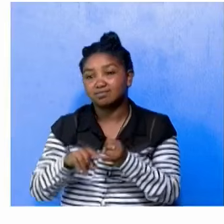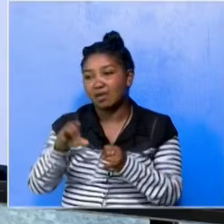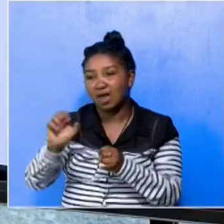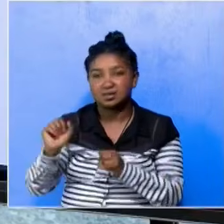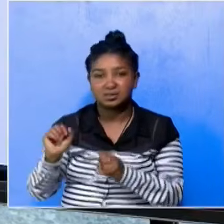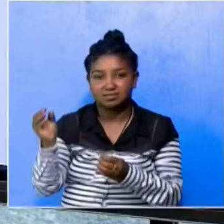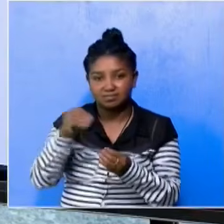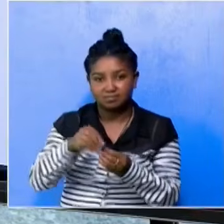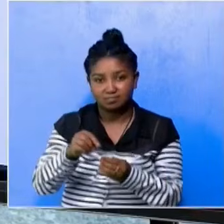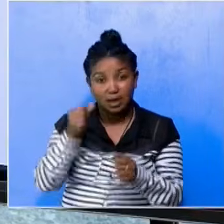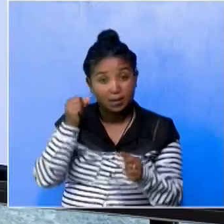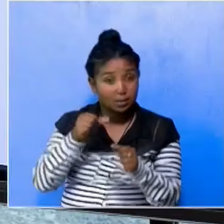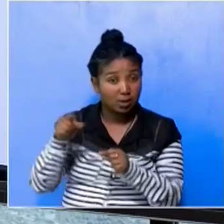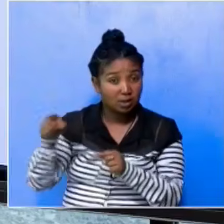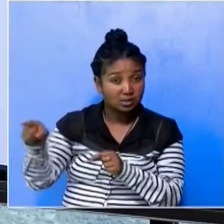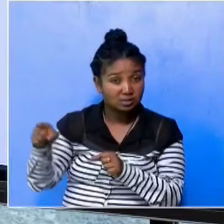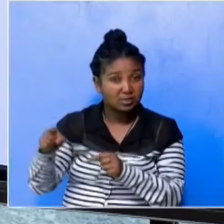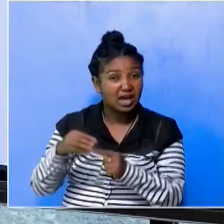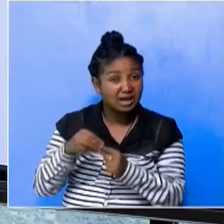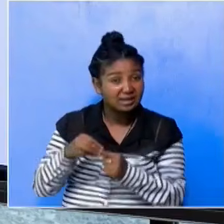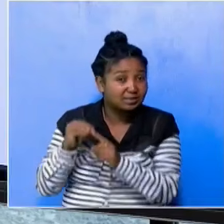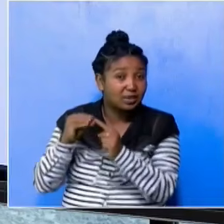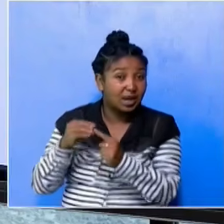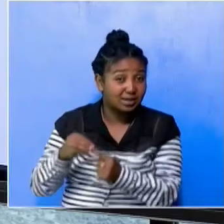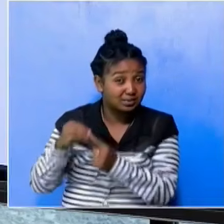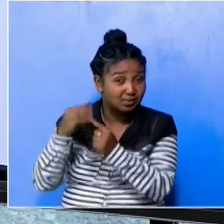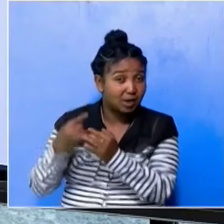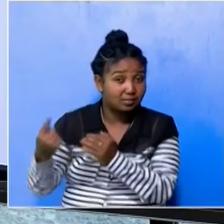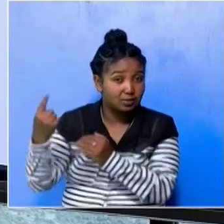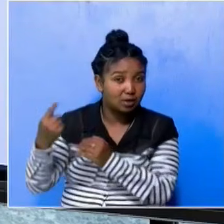s. Bear in mind, this one is exceptional case.